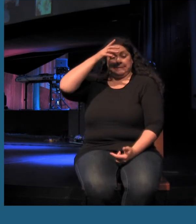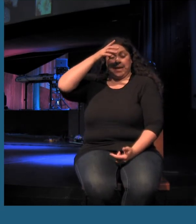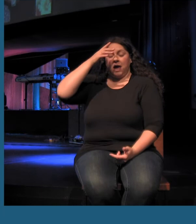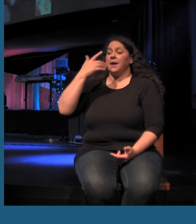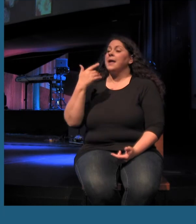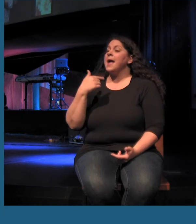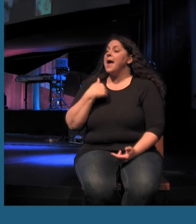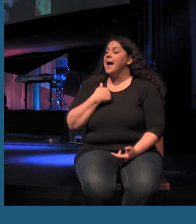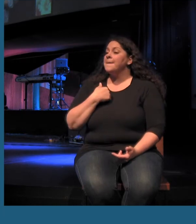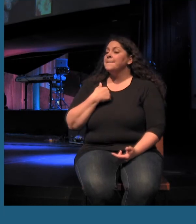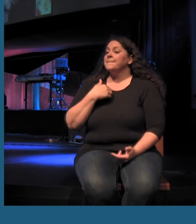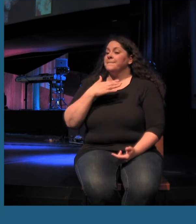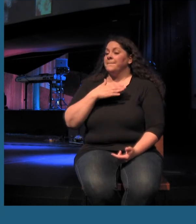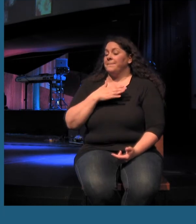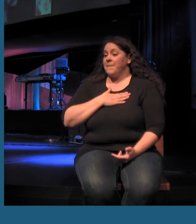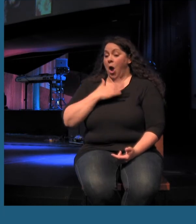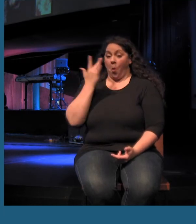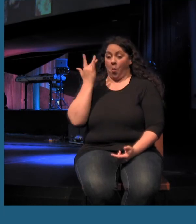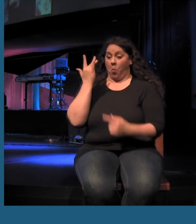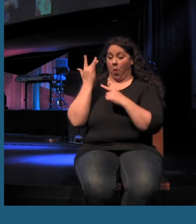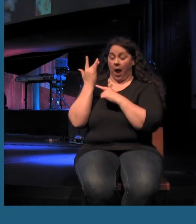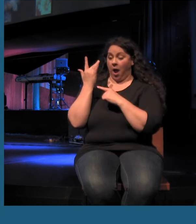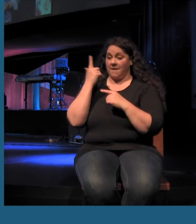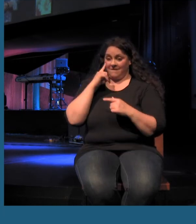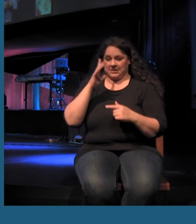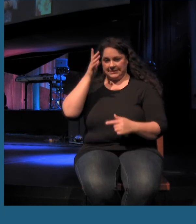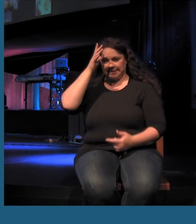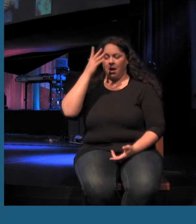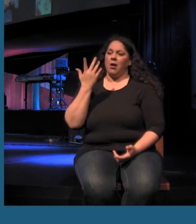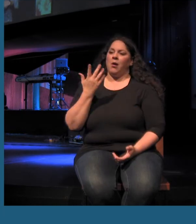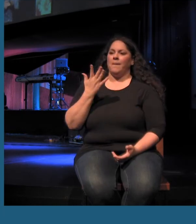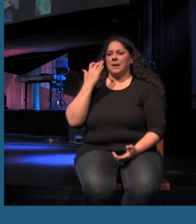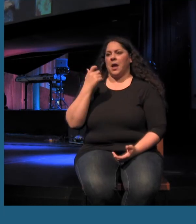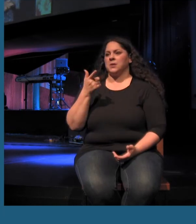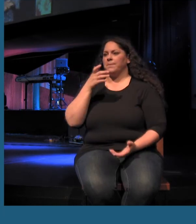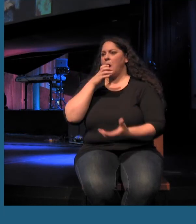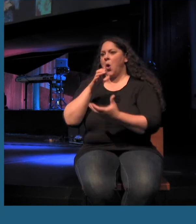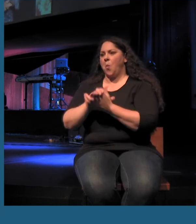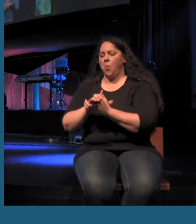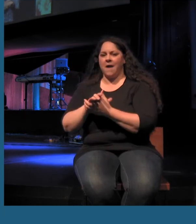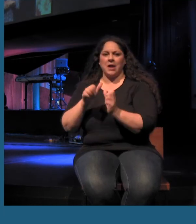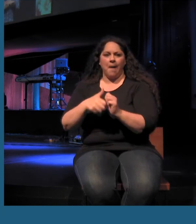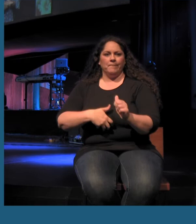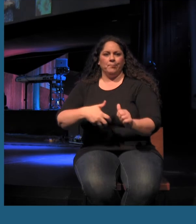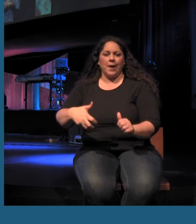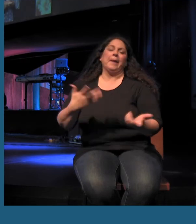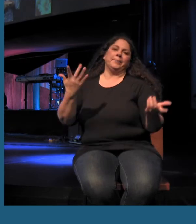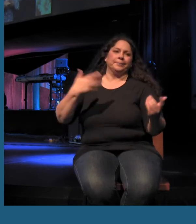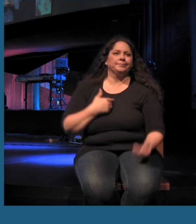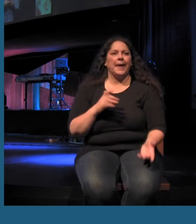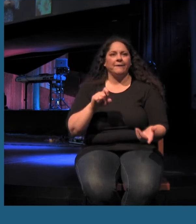I'm not just a dad. My why for being a dad isn't just because I got Kelly pregnant a number of years ago.